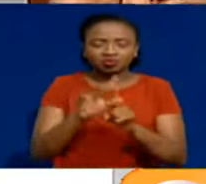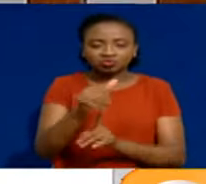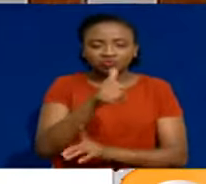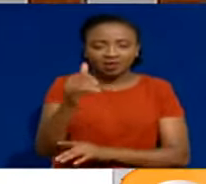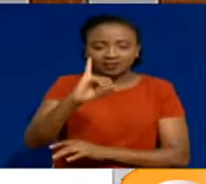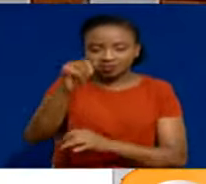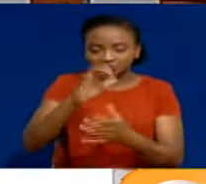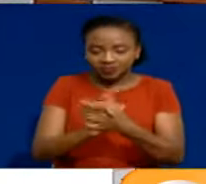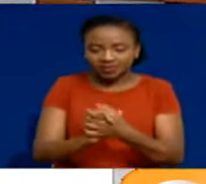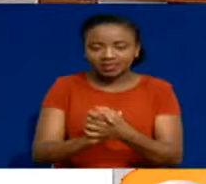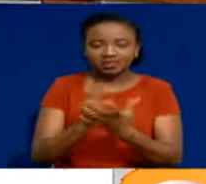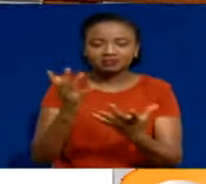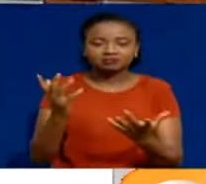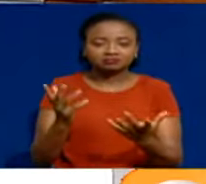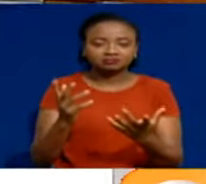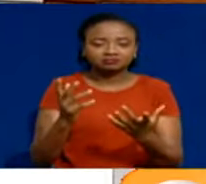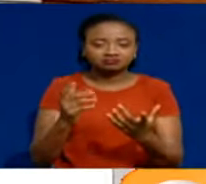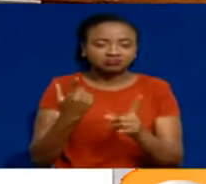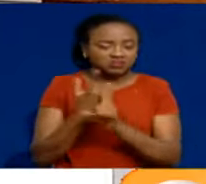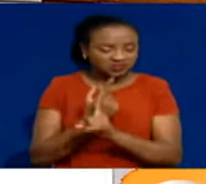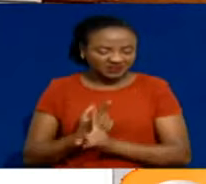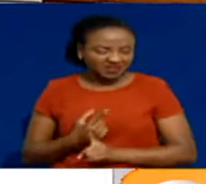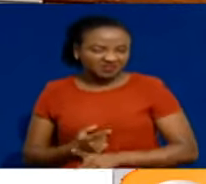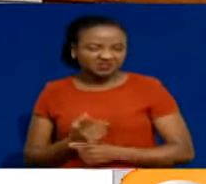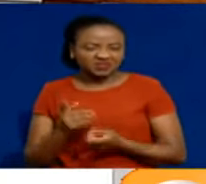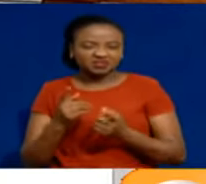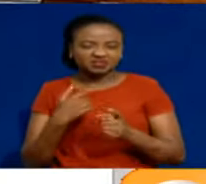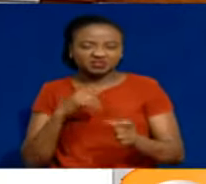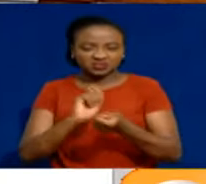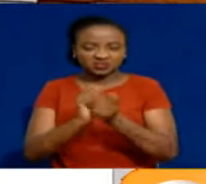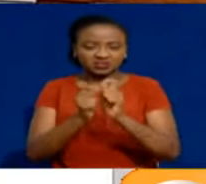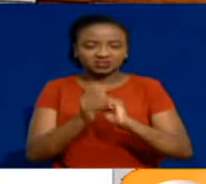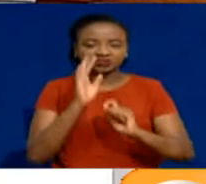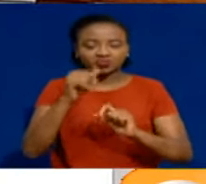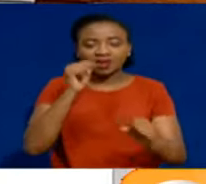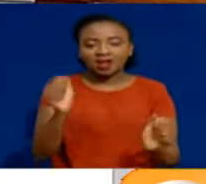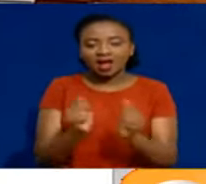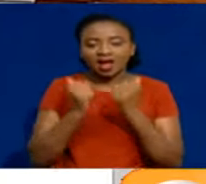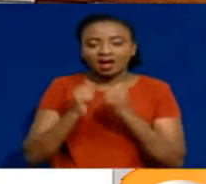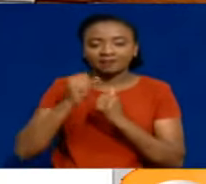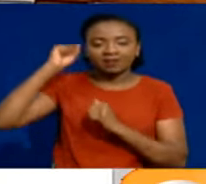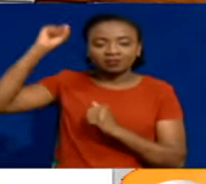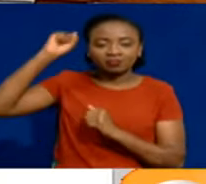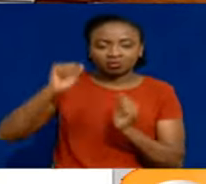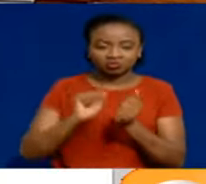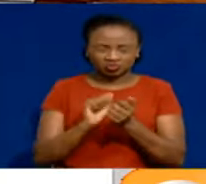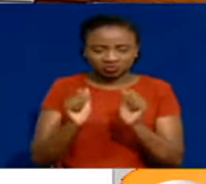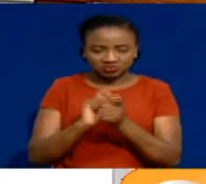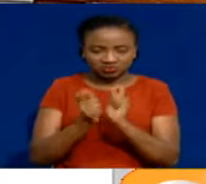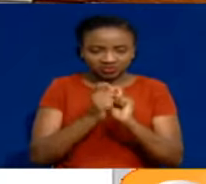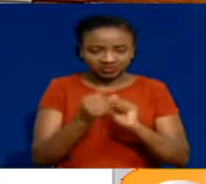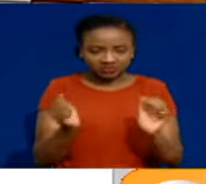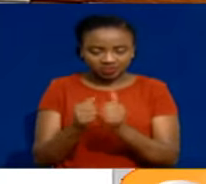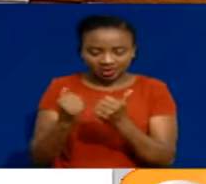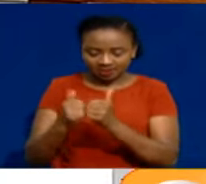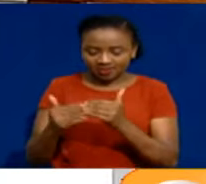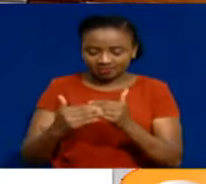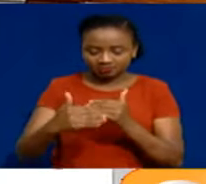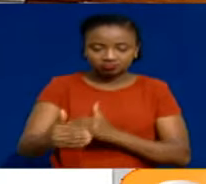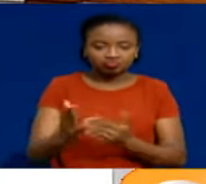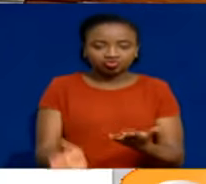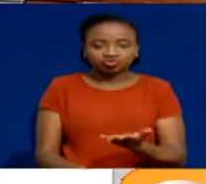Nakwe, as I was reading in a newspaper, and so on. A lot of changes will be, political changes will be taking place to